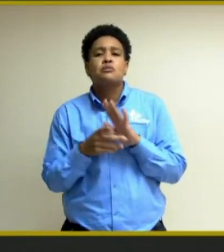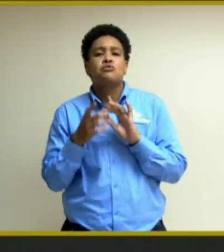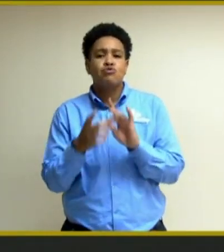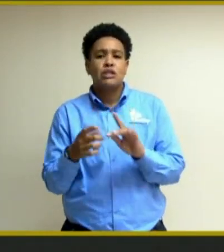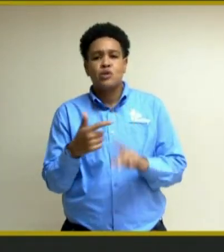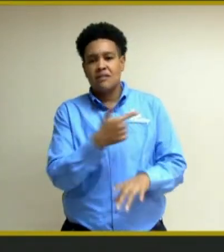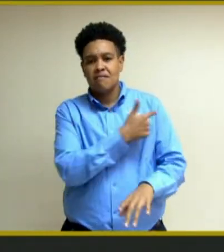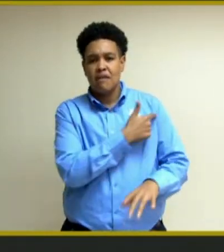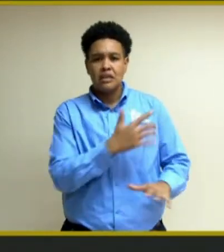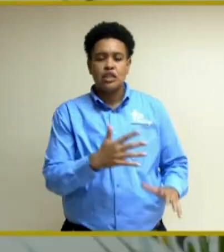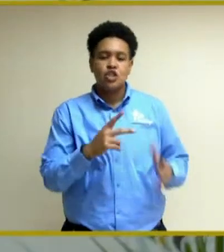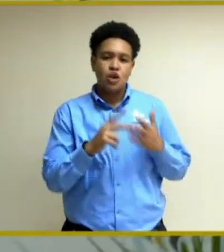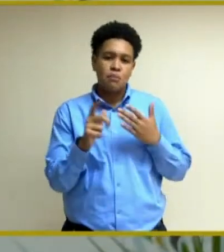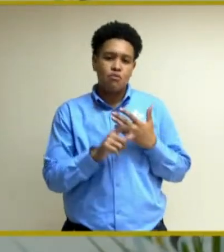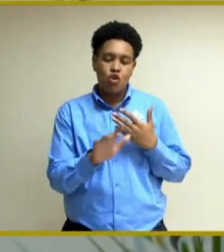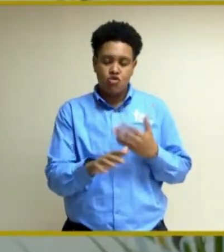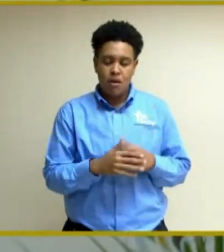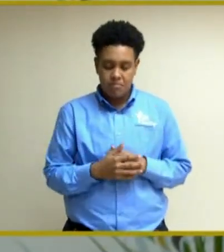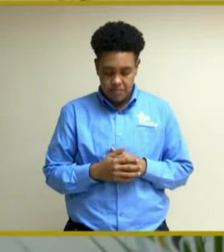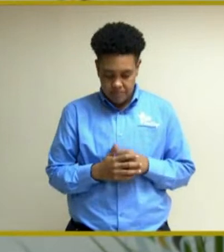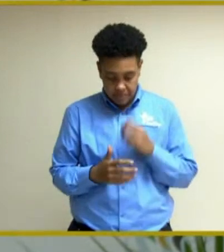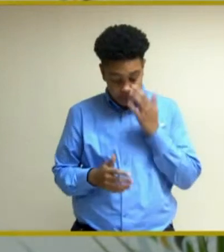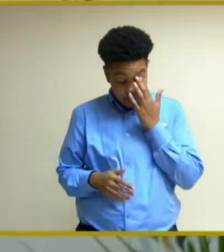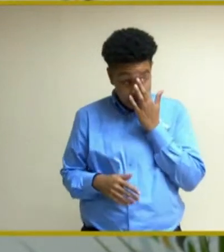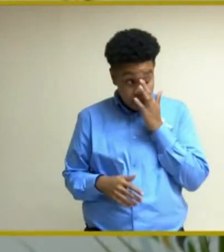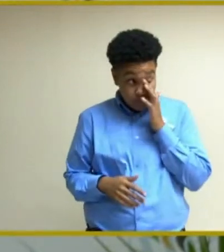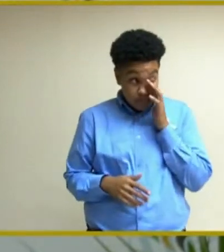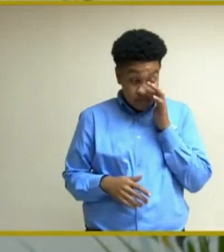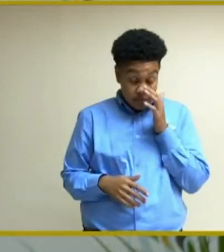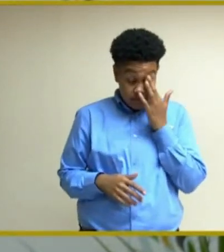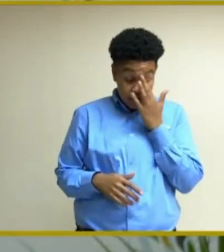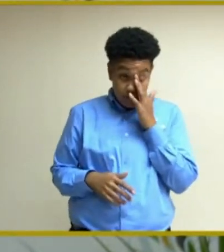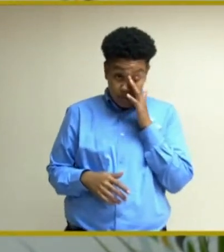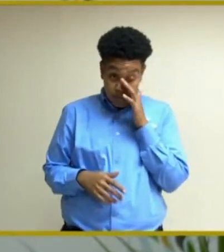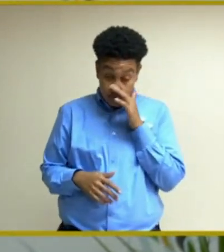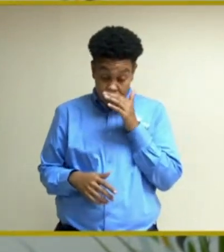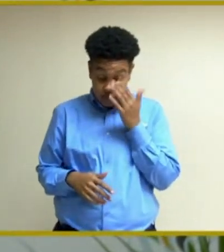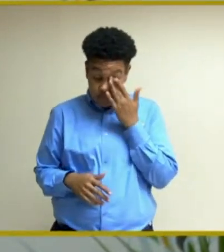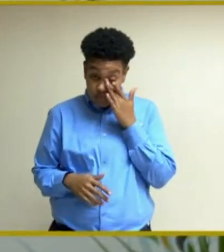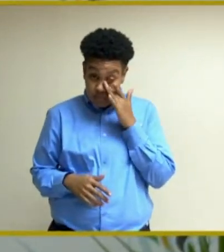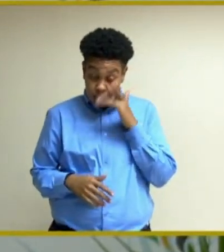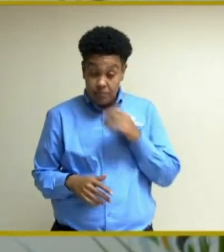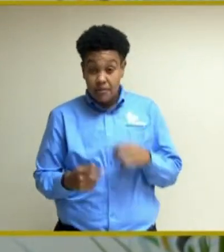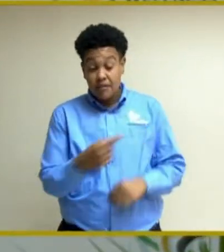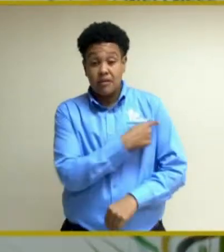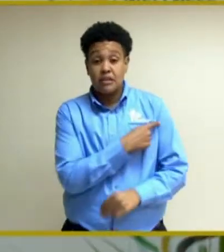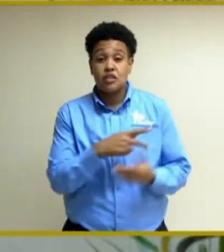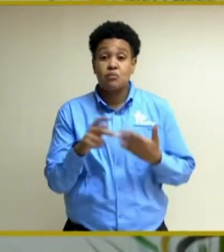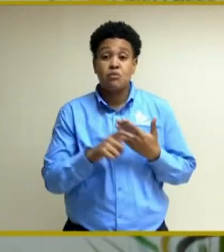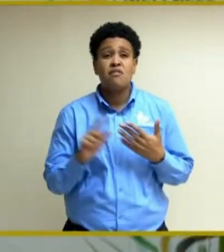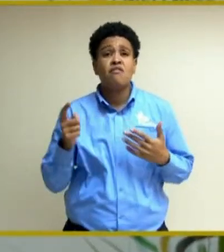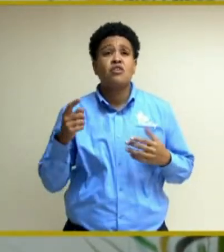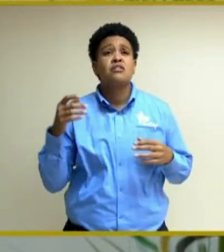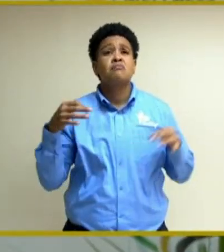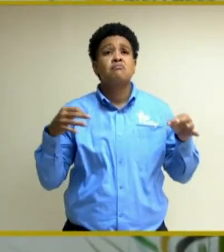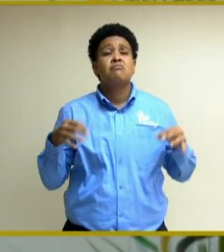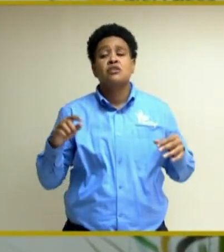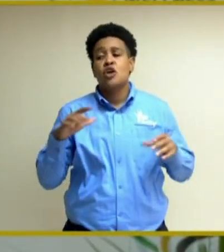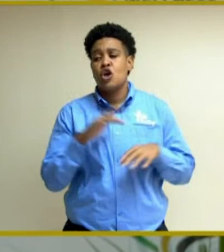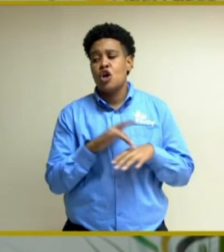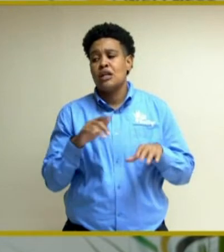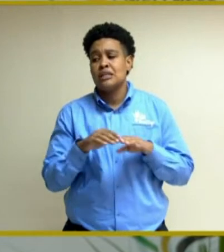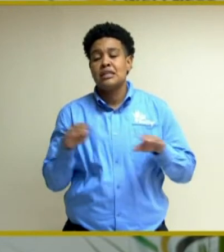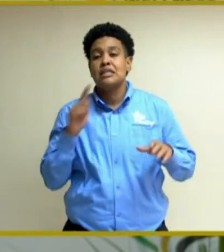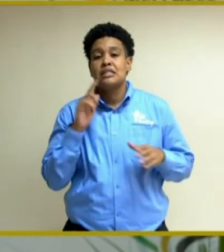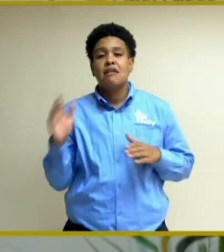program? Right. So the vaccine program, first and foremost, as suggested in the early stages of the plan, where we speak